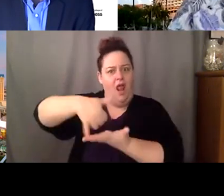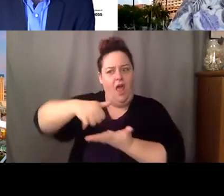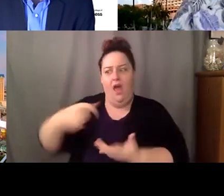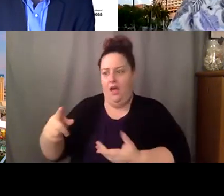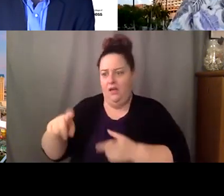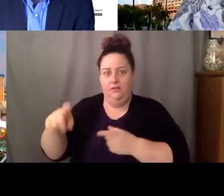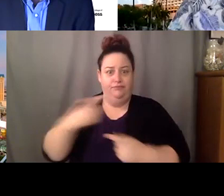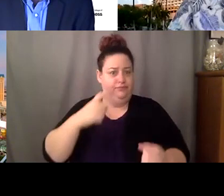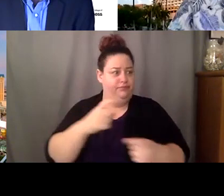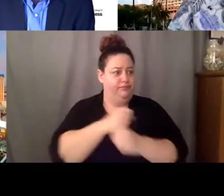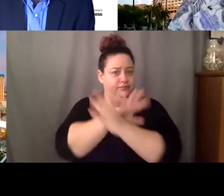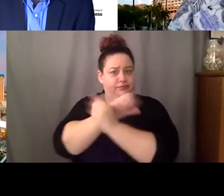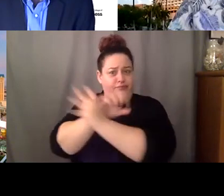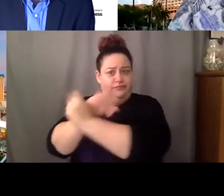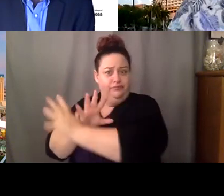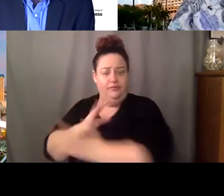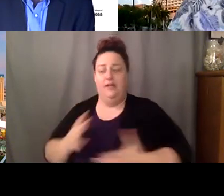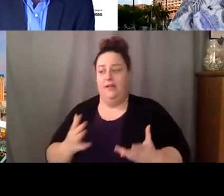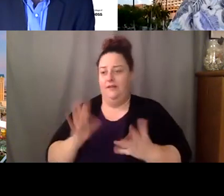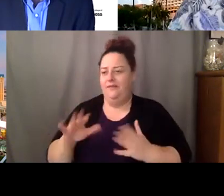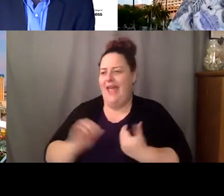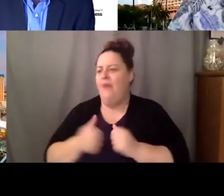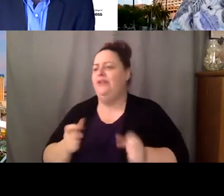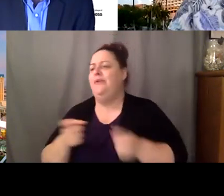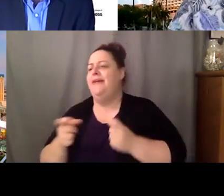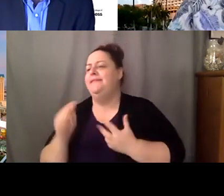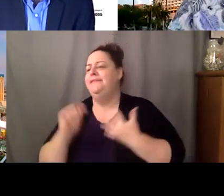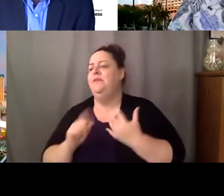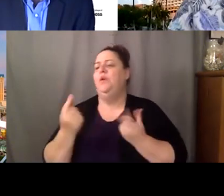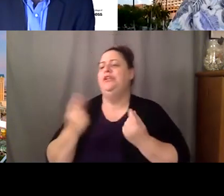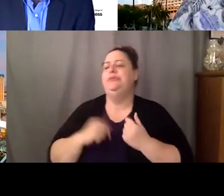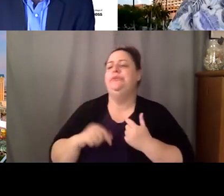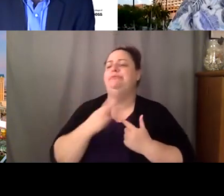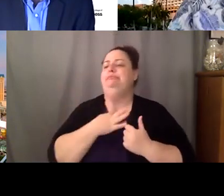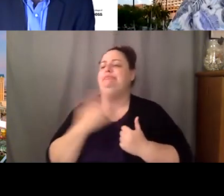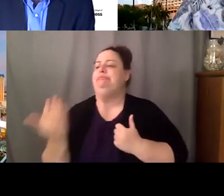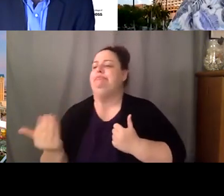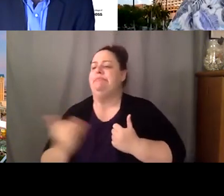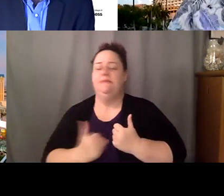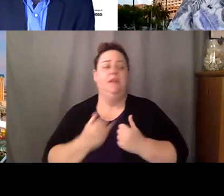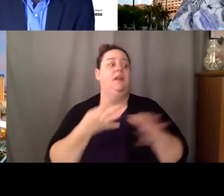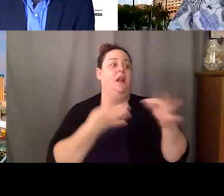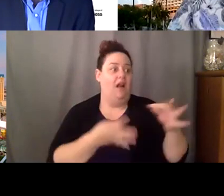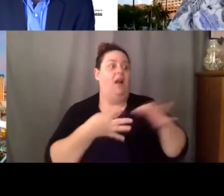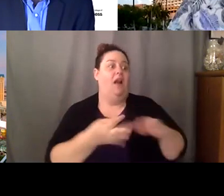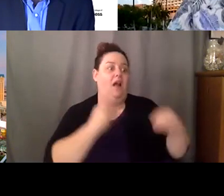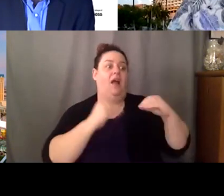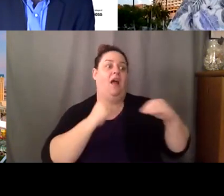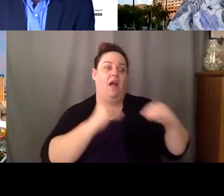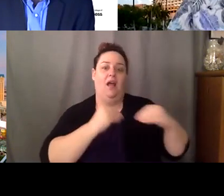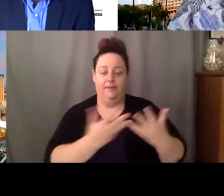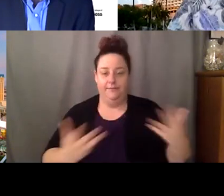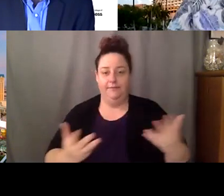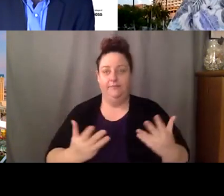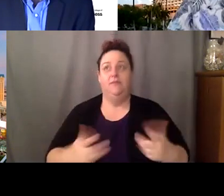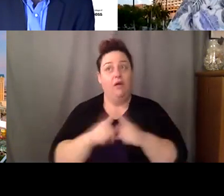to know what you're doing, how you're handling it. And they're also thinking about the